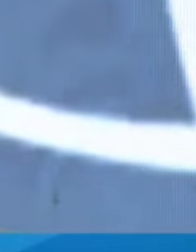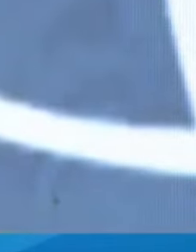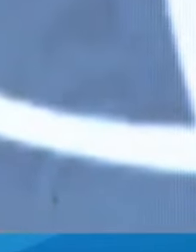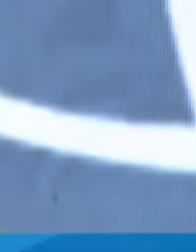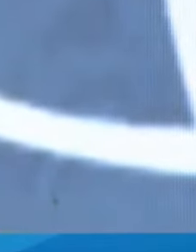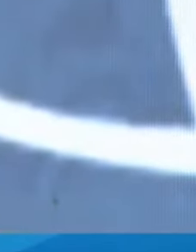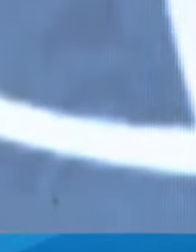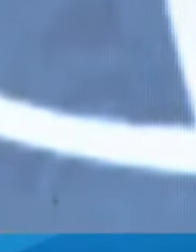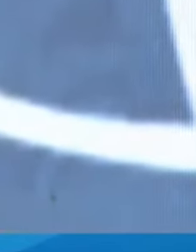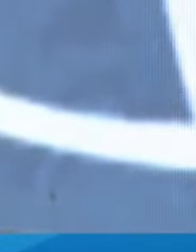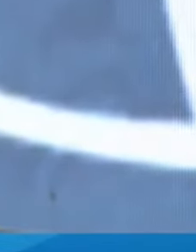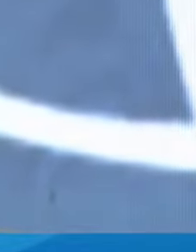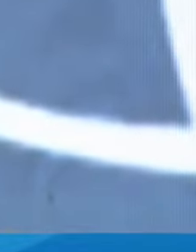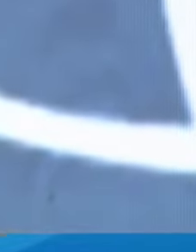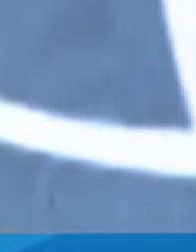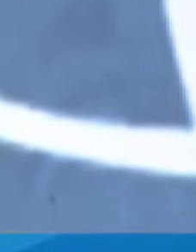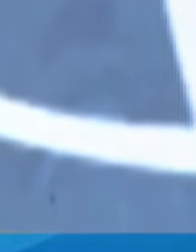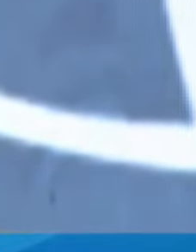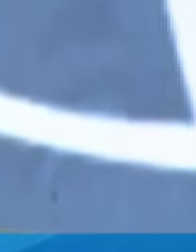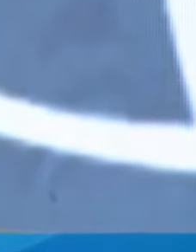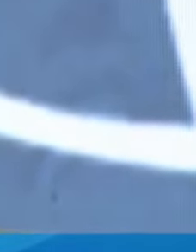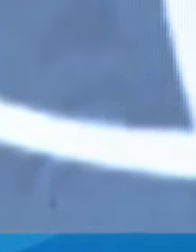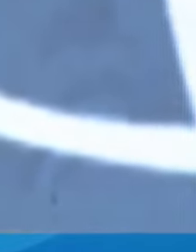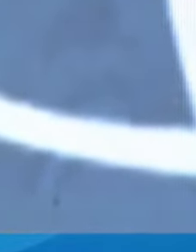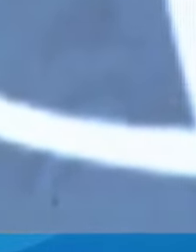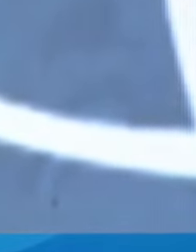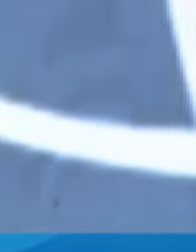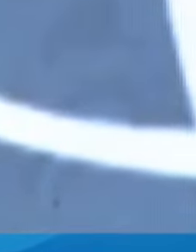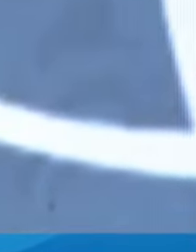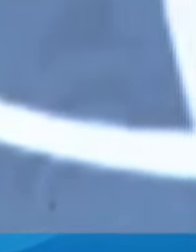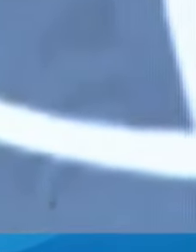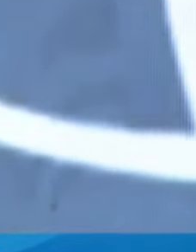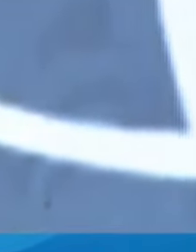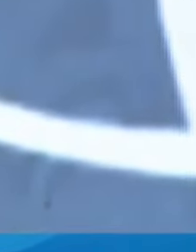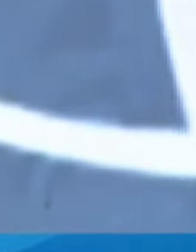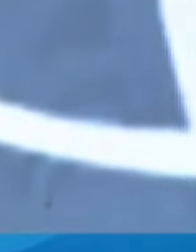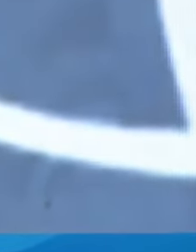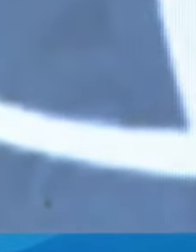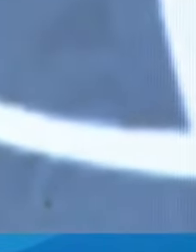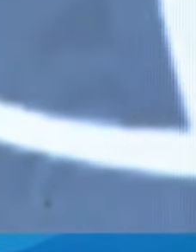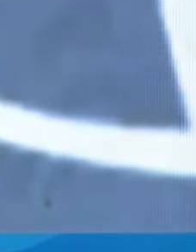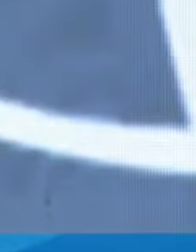rut president of the Republic of Kenya and commander and chief of the defense